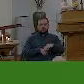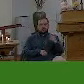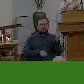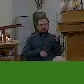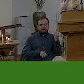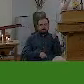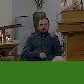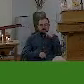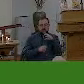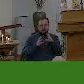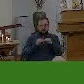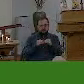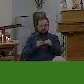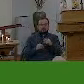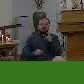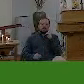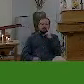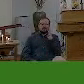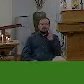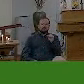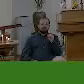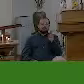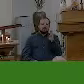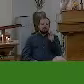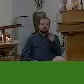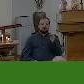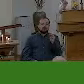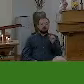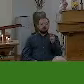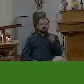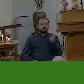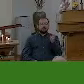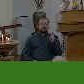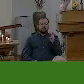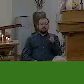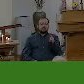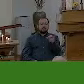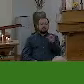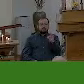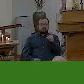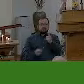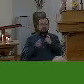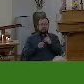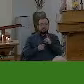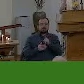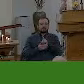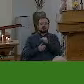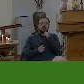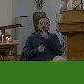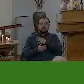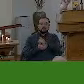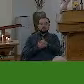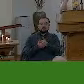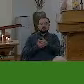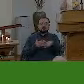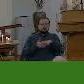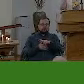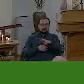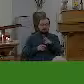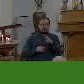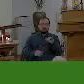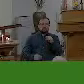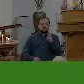the meeting. Please see Bob Muir if you have any questions. The women's retreat is the following weekend, June 19th to 20th.